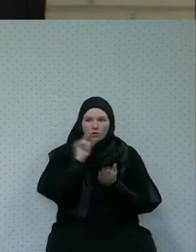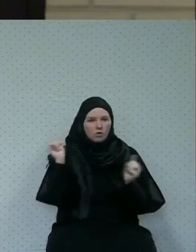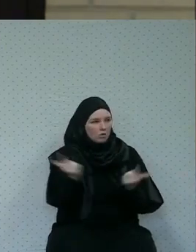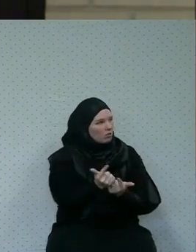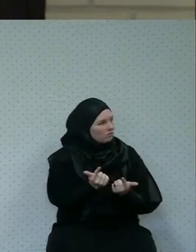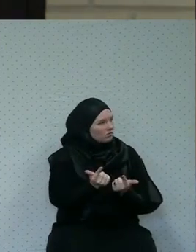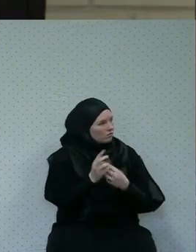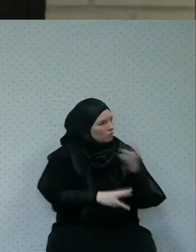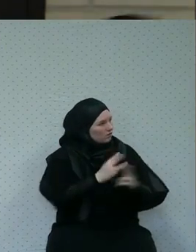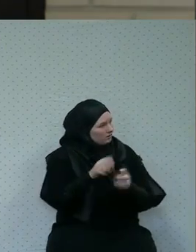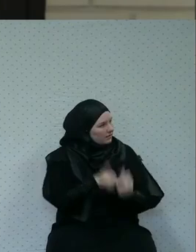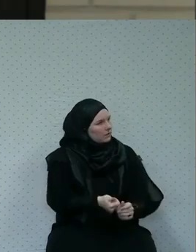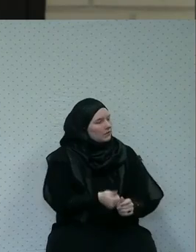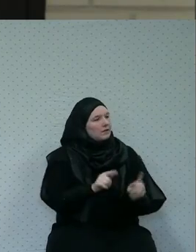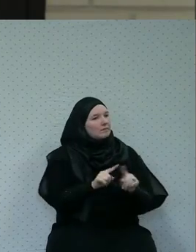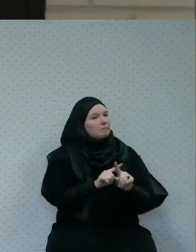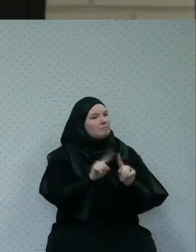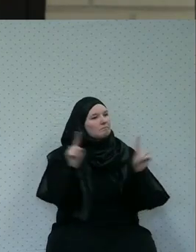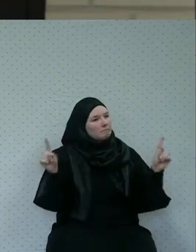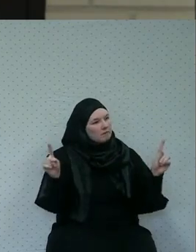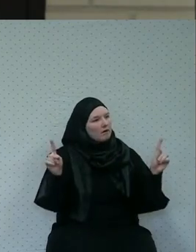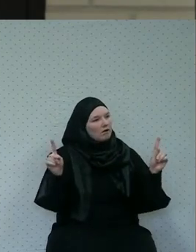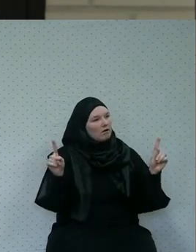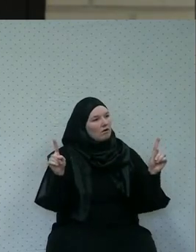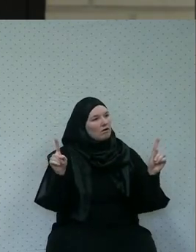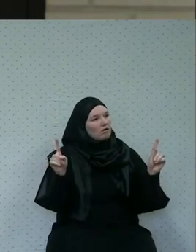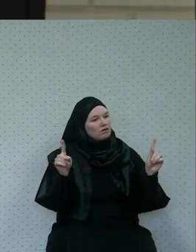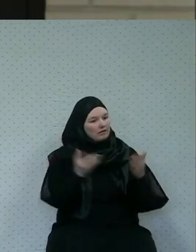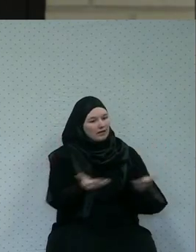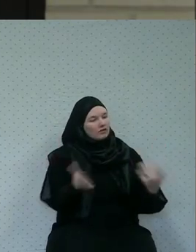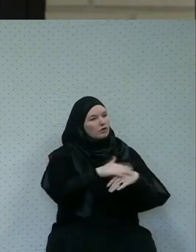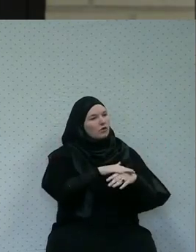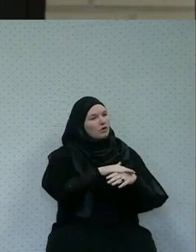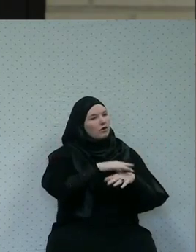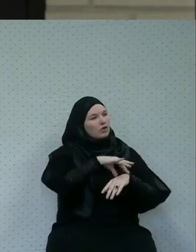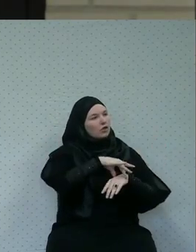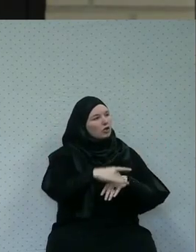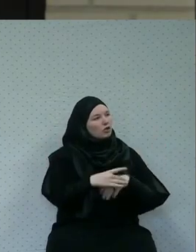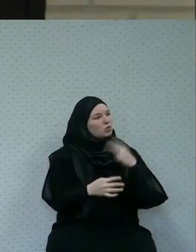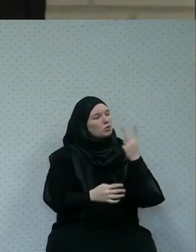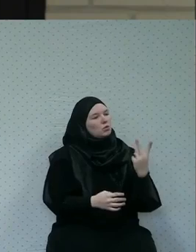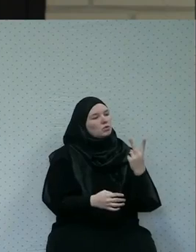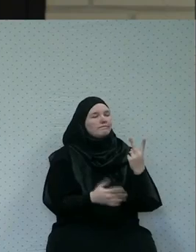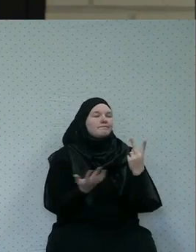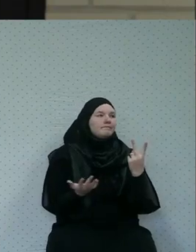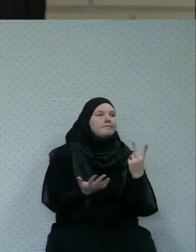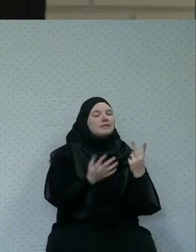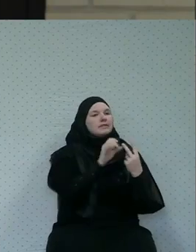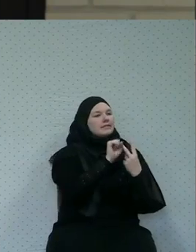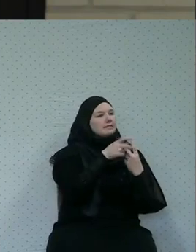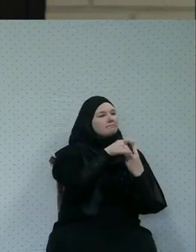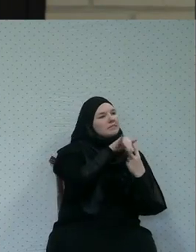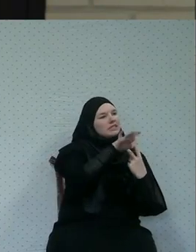creations. But among His creations are the two species, if you will,